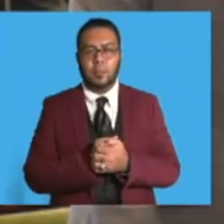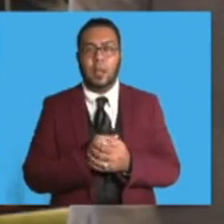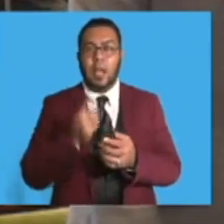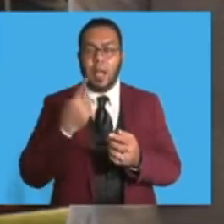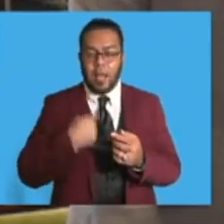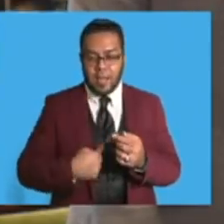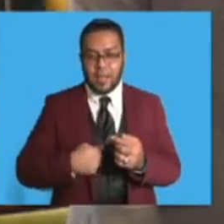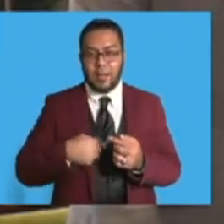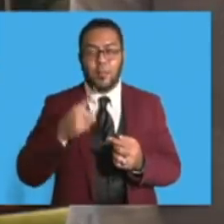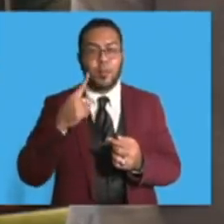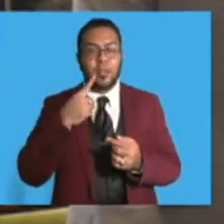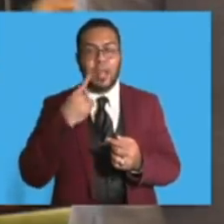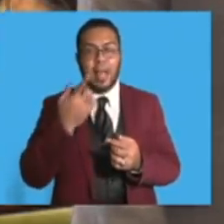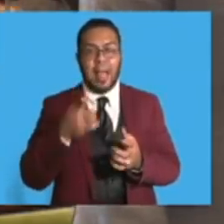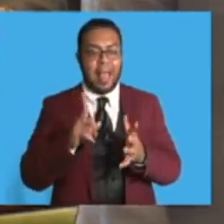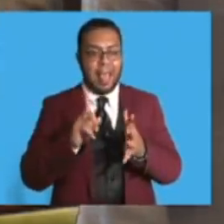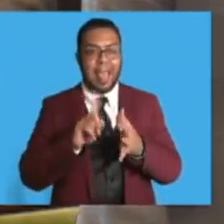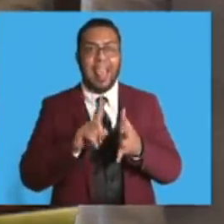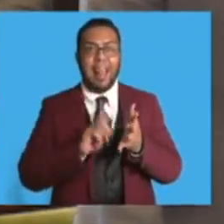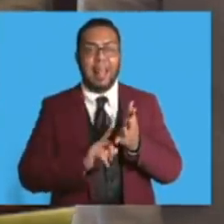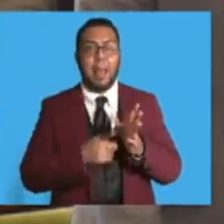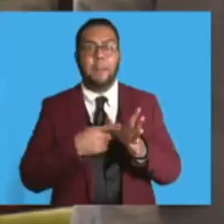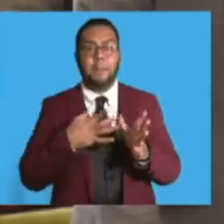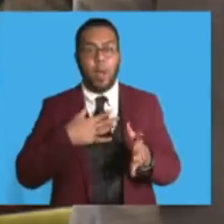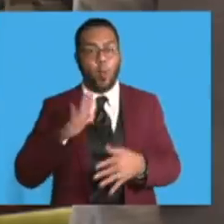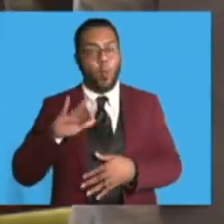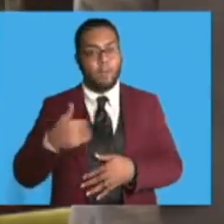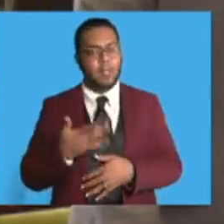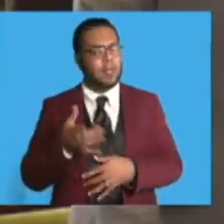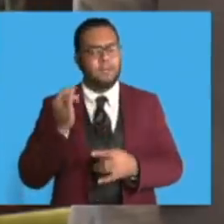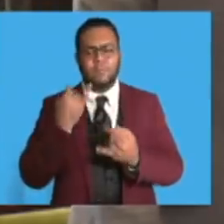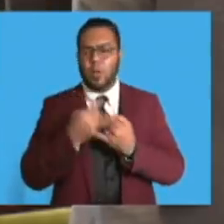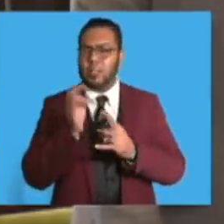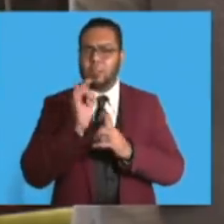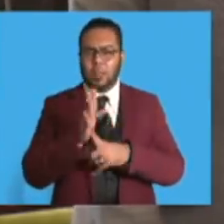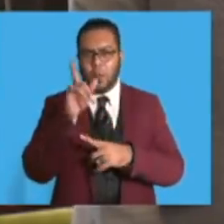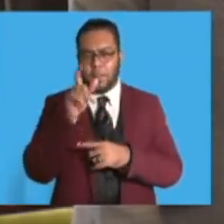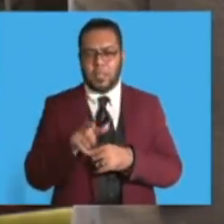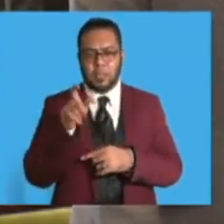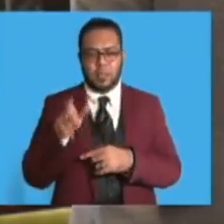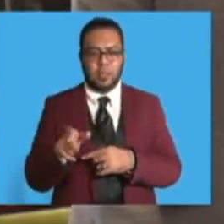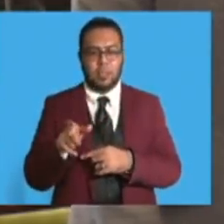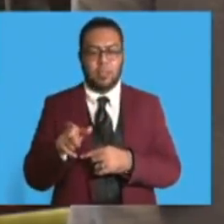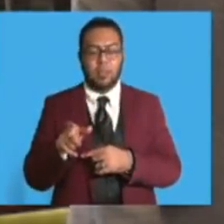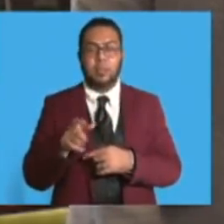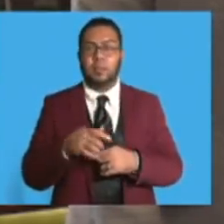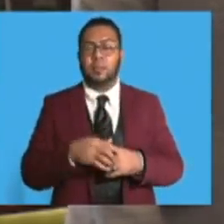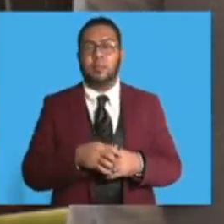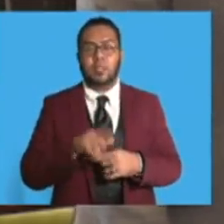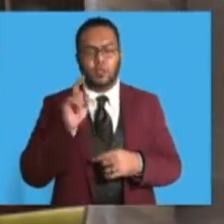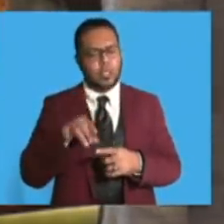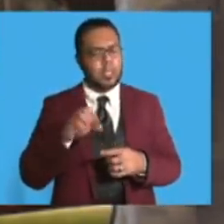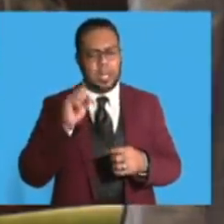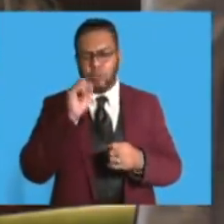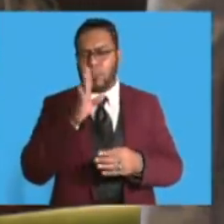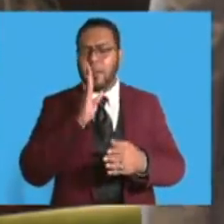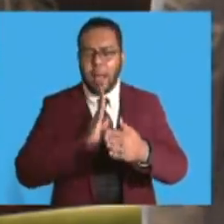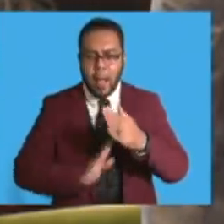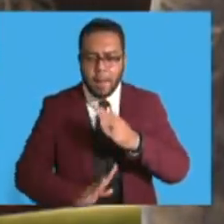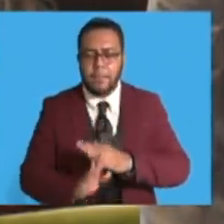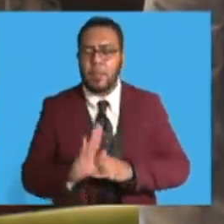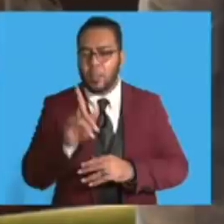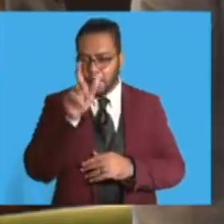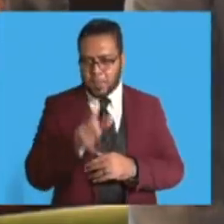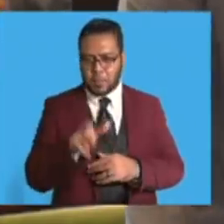Madam Speaker, Ella, my wife, is a very special person. As I mentioned in 2014, she's an extremely humble human